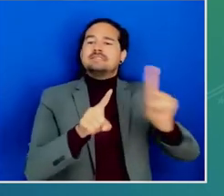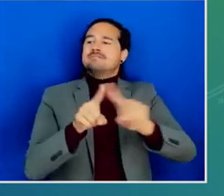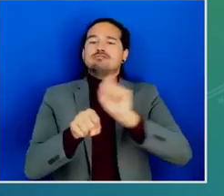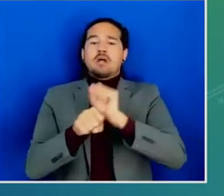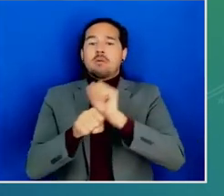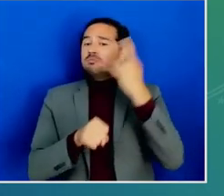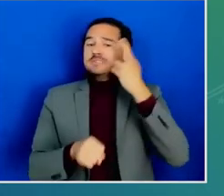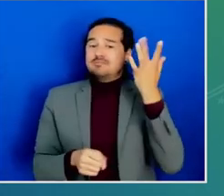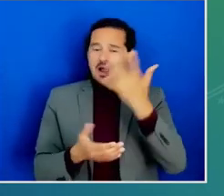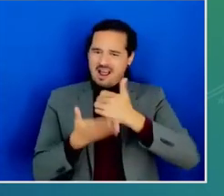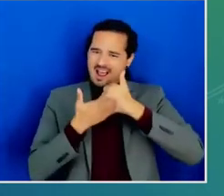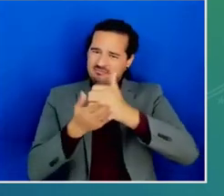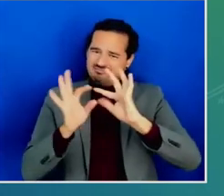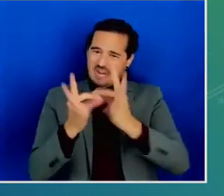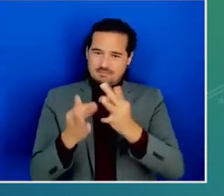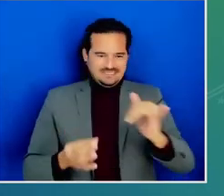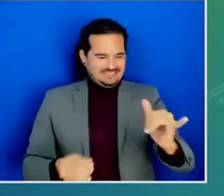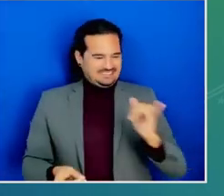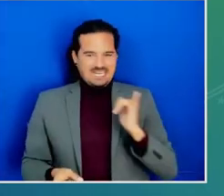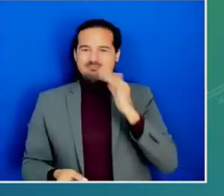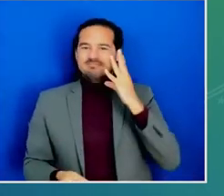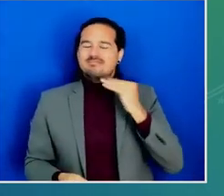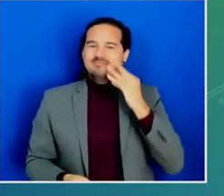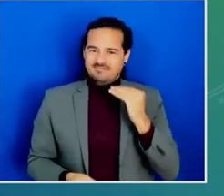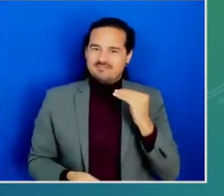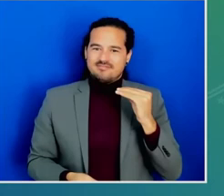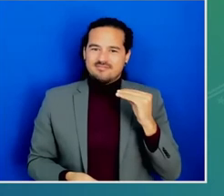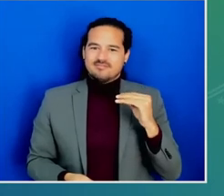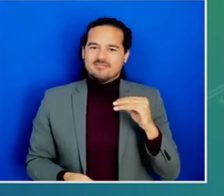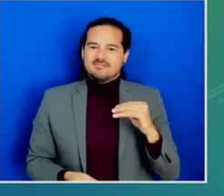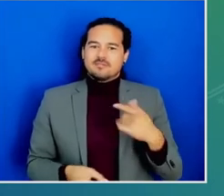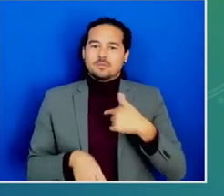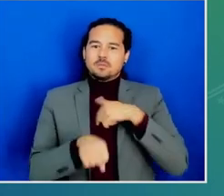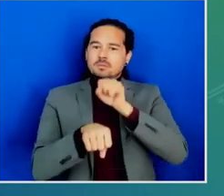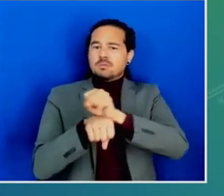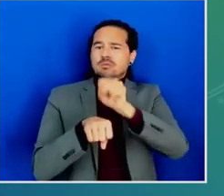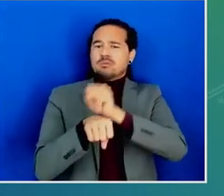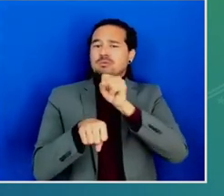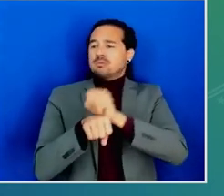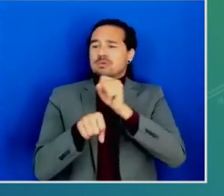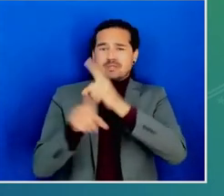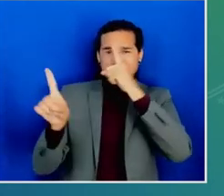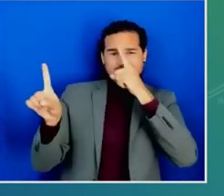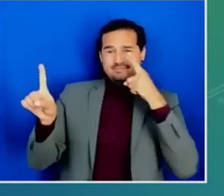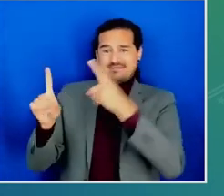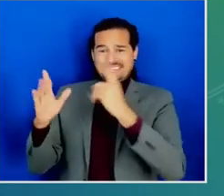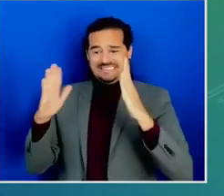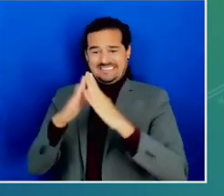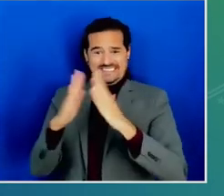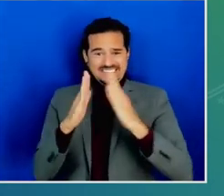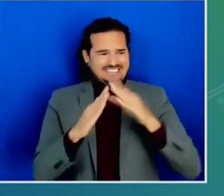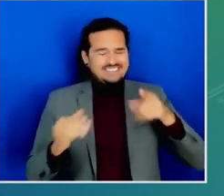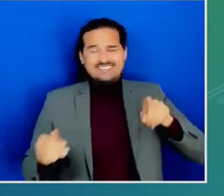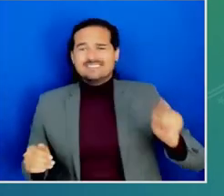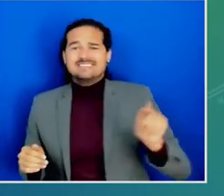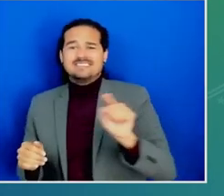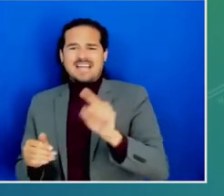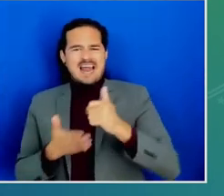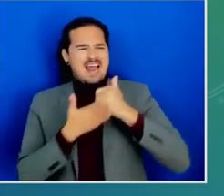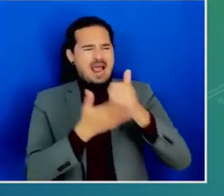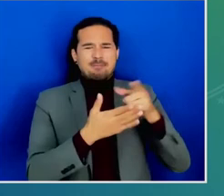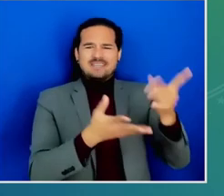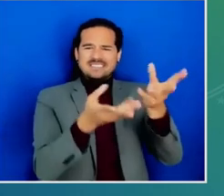are facing certainly much steeper and more insidious legacies of environmental harm, so they could